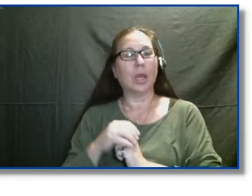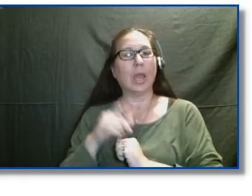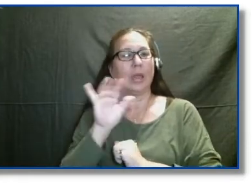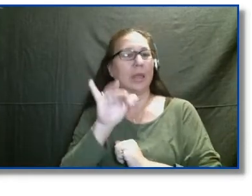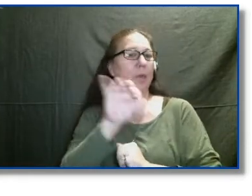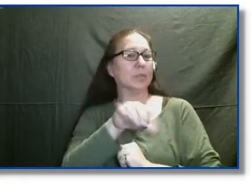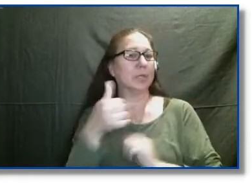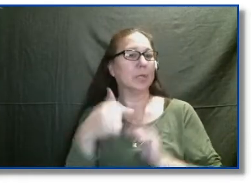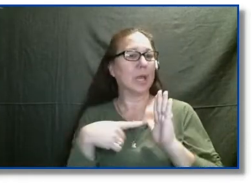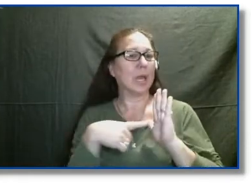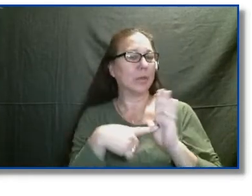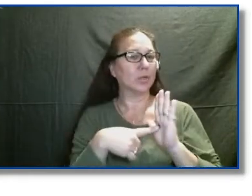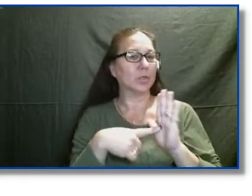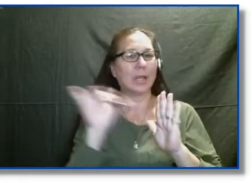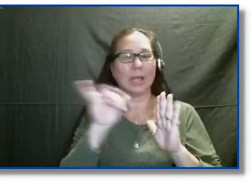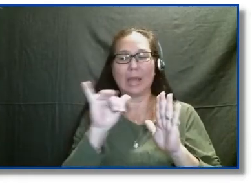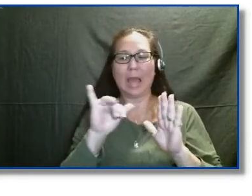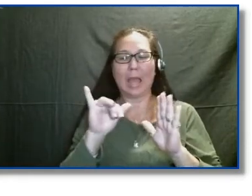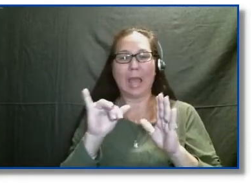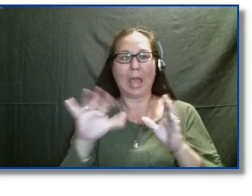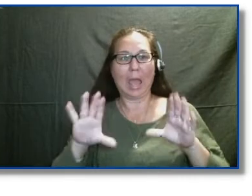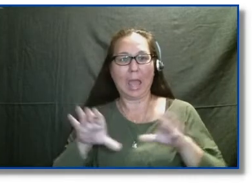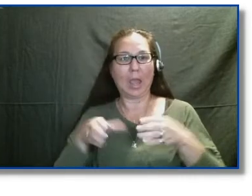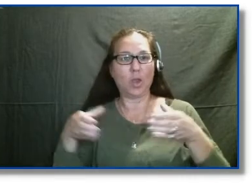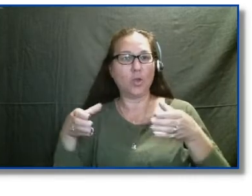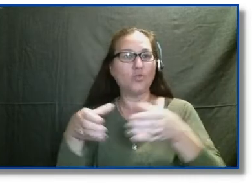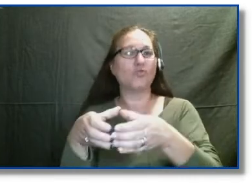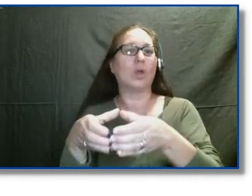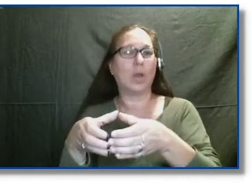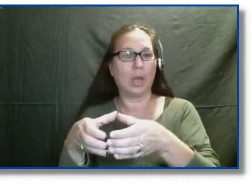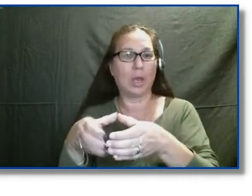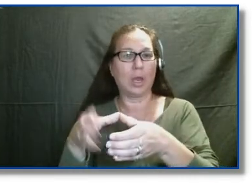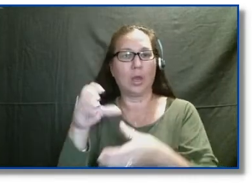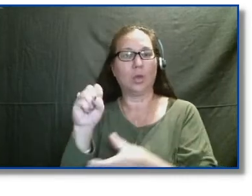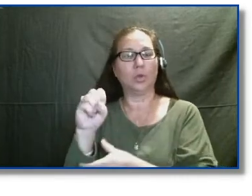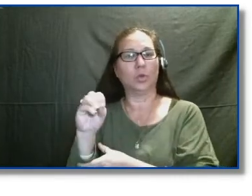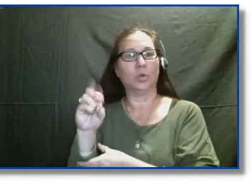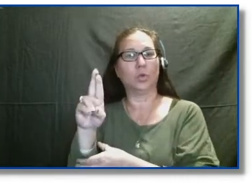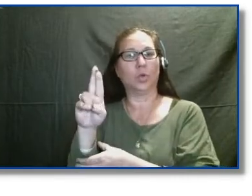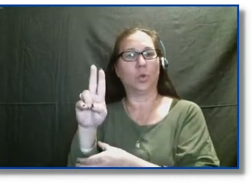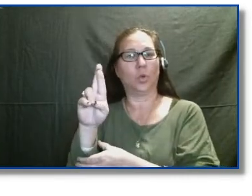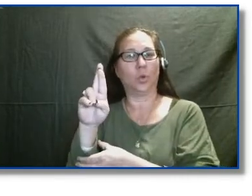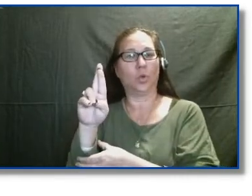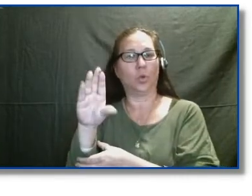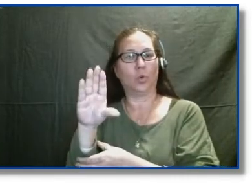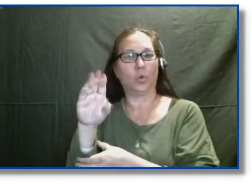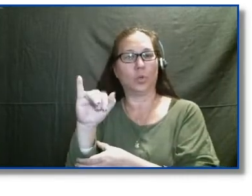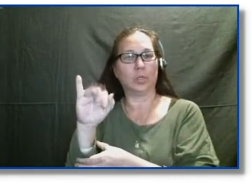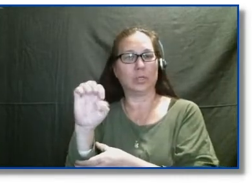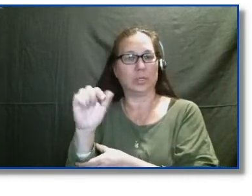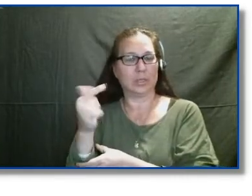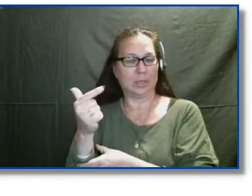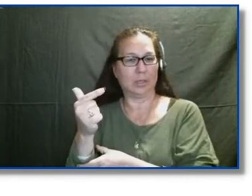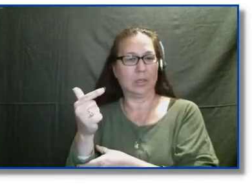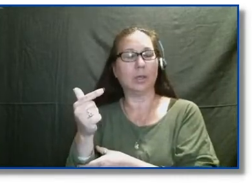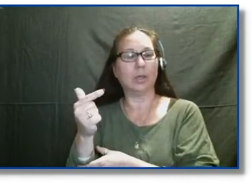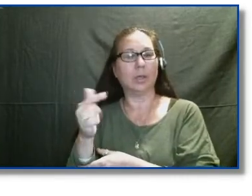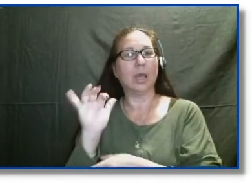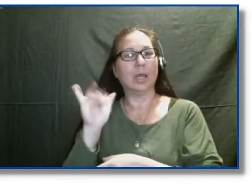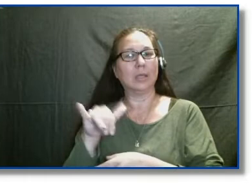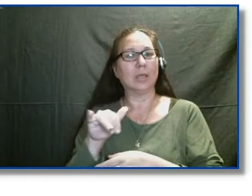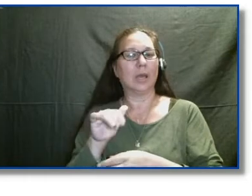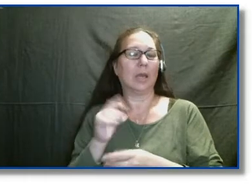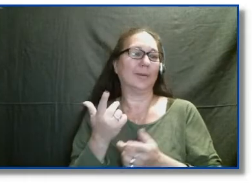of crowdsourcing, except that in this case we have crowdsourced these works to the workers of the Amazon Mechanical